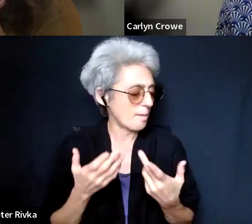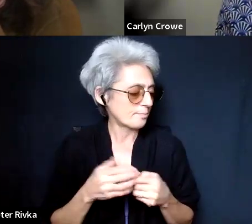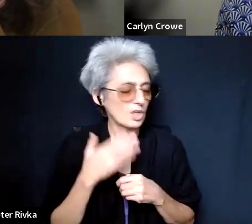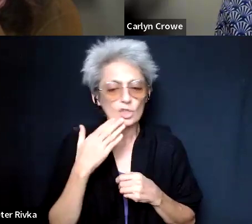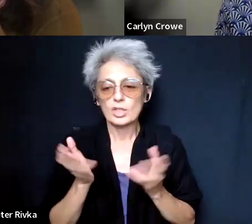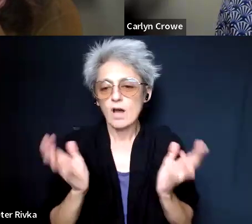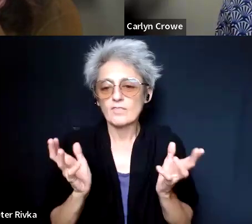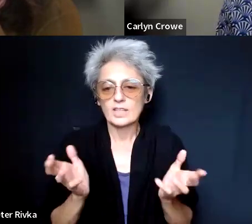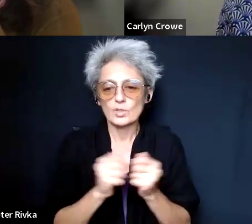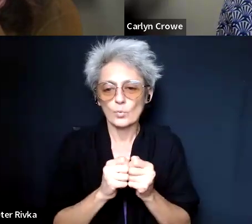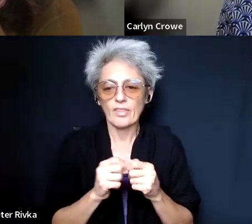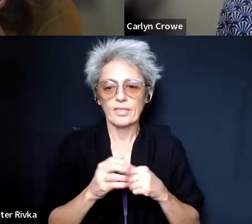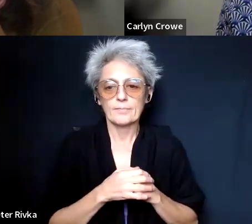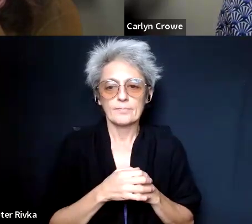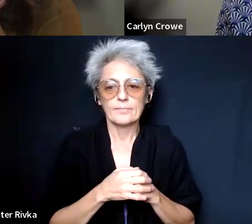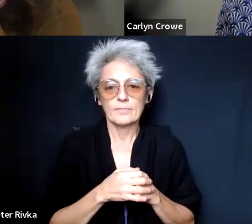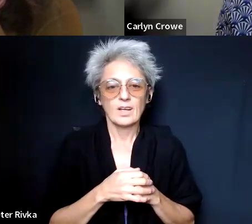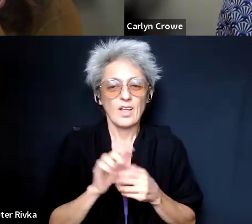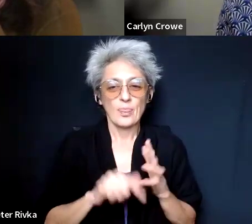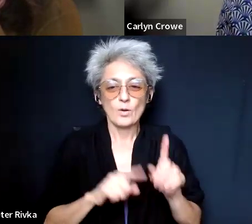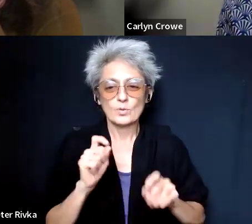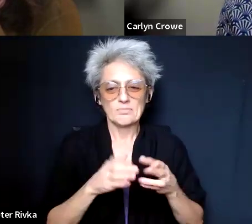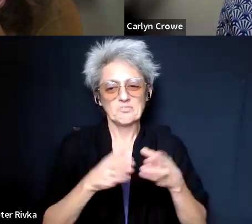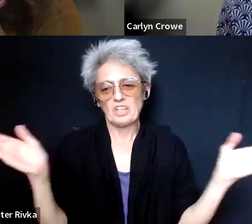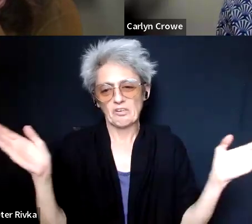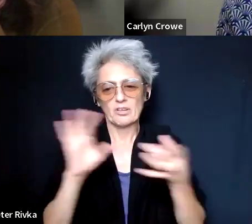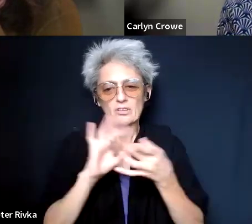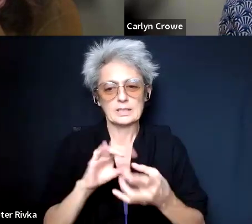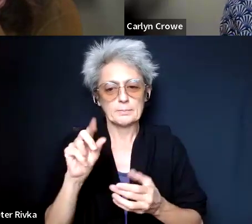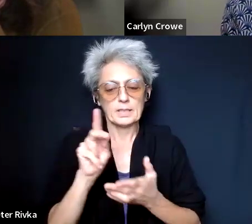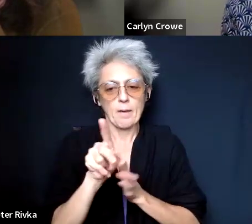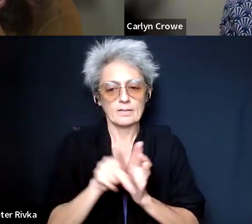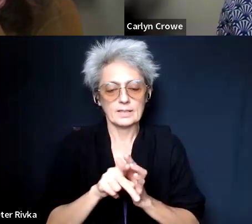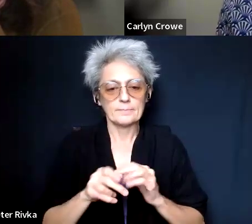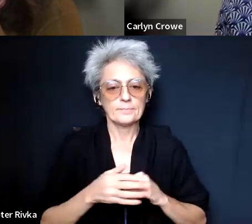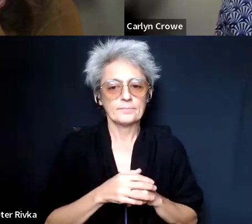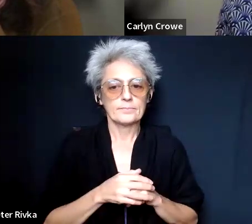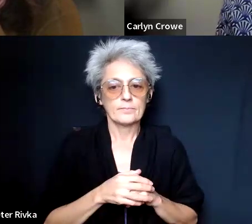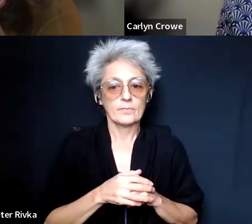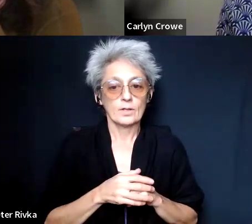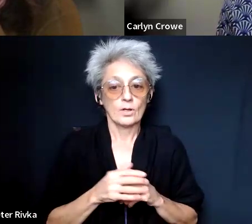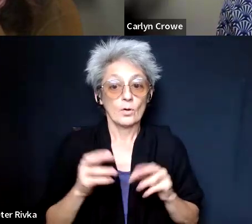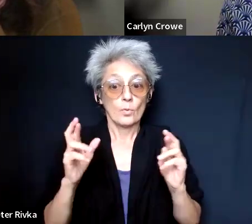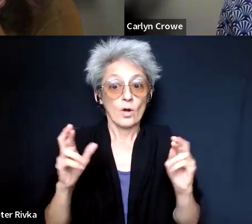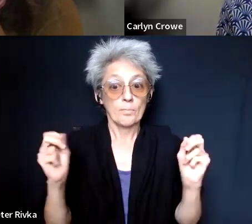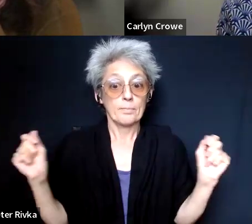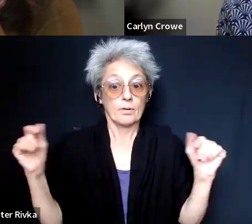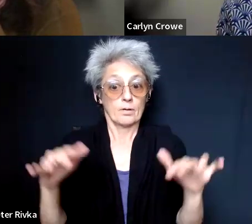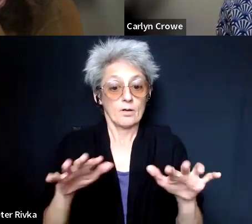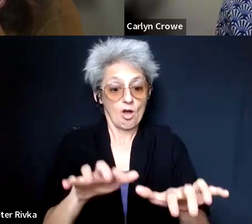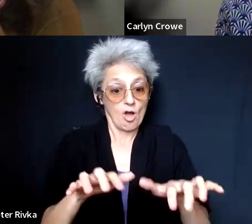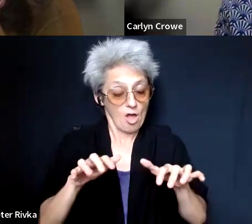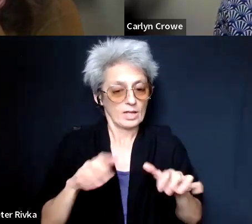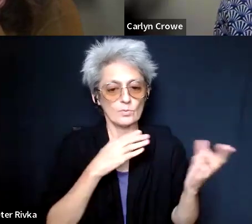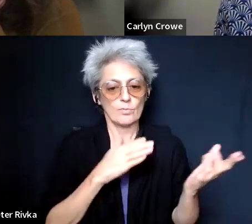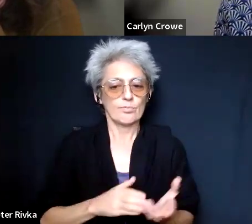with, we've made the questions kind of general about disability policy. So we're really hoping that audience members will bring in their personal stories